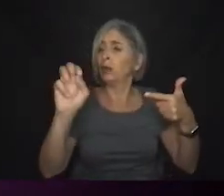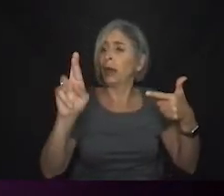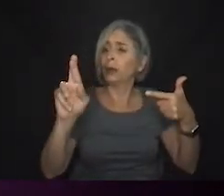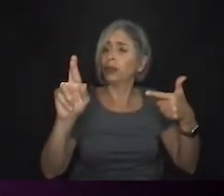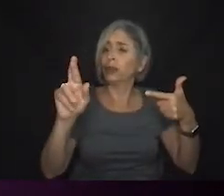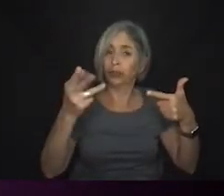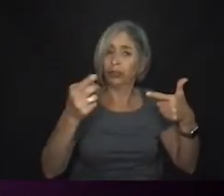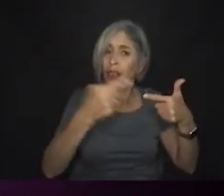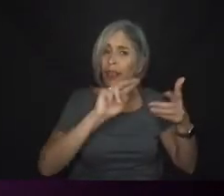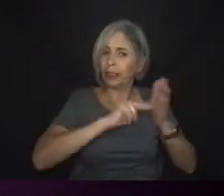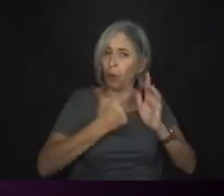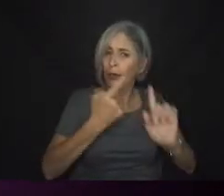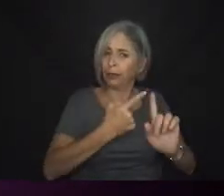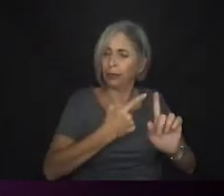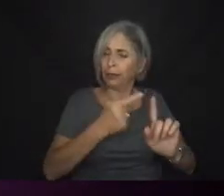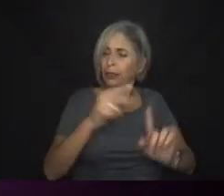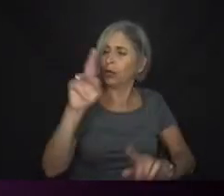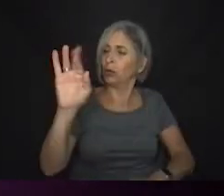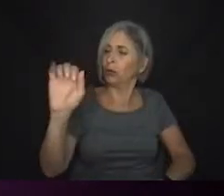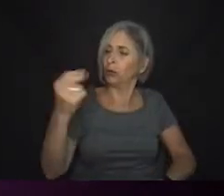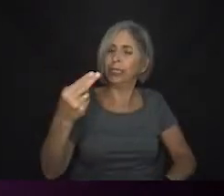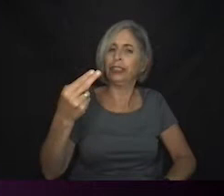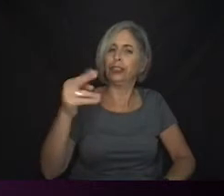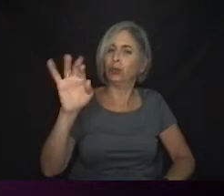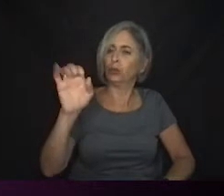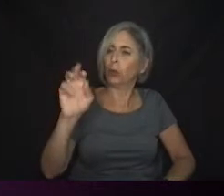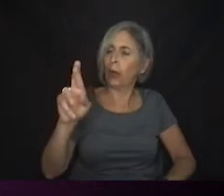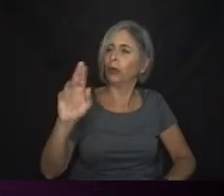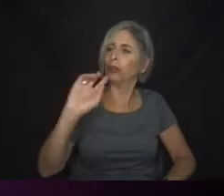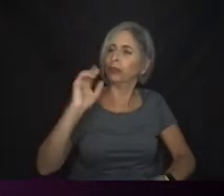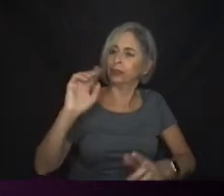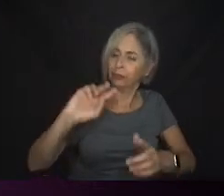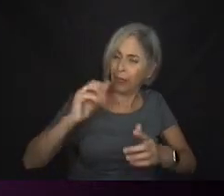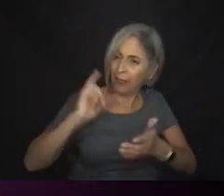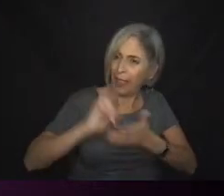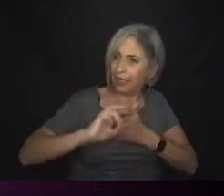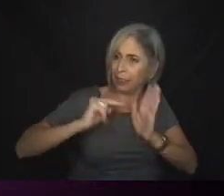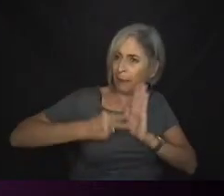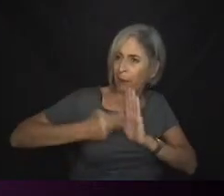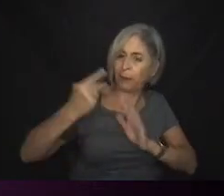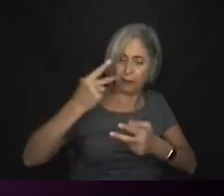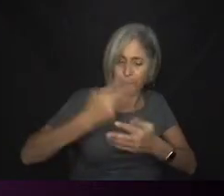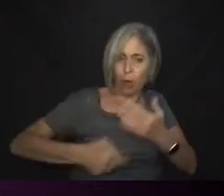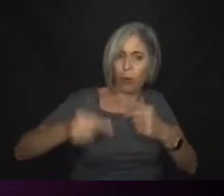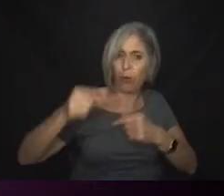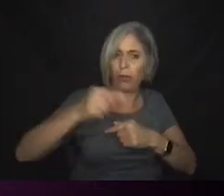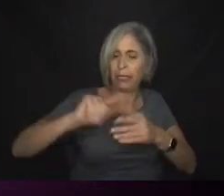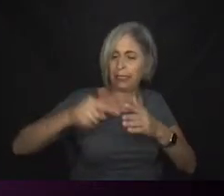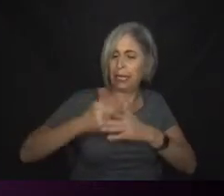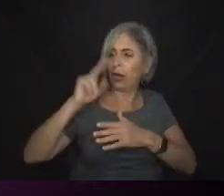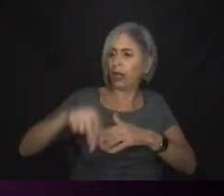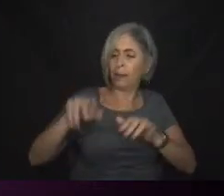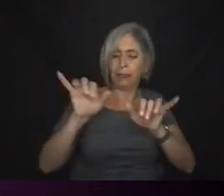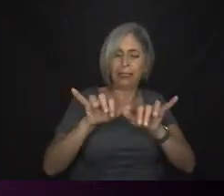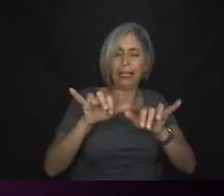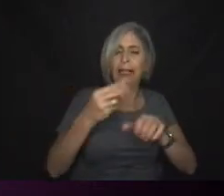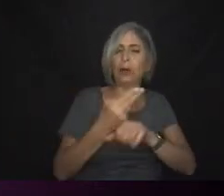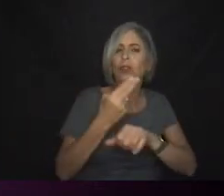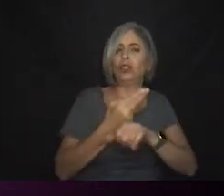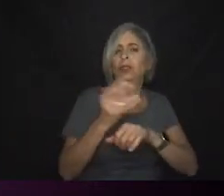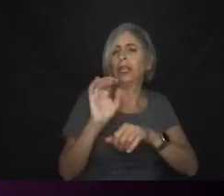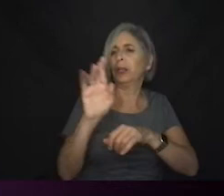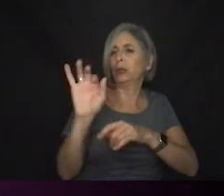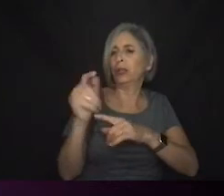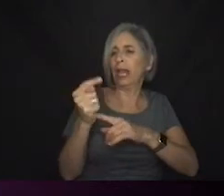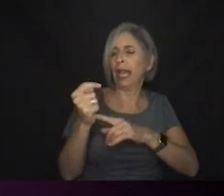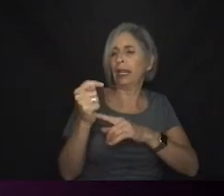we understand that. This is why Reach Router exists. Does it work? And so at startup scale, I would use something like what? Like